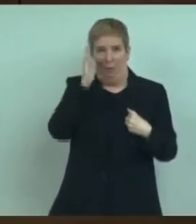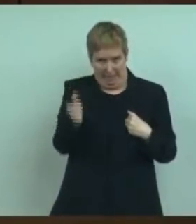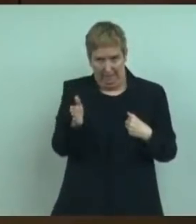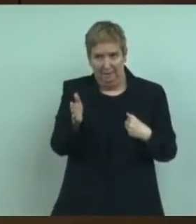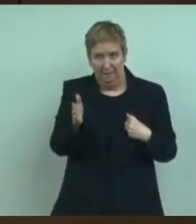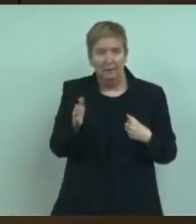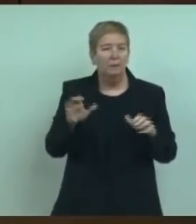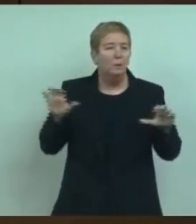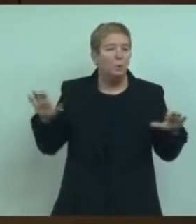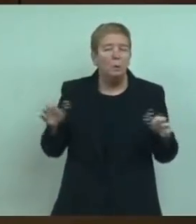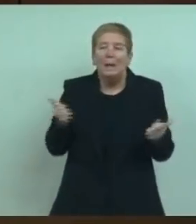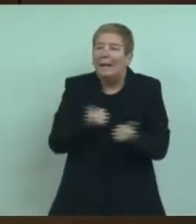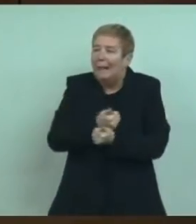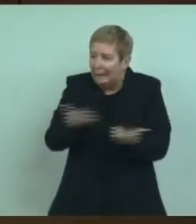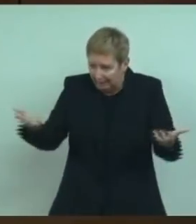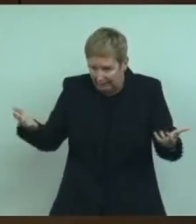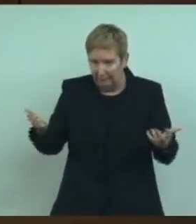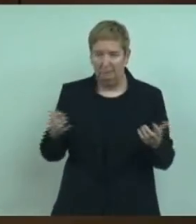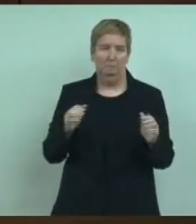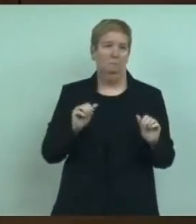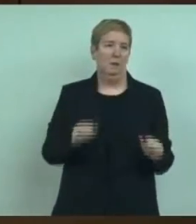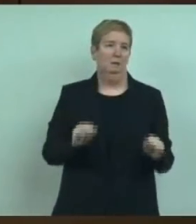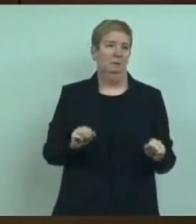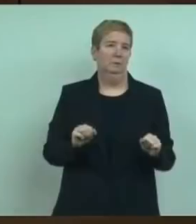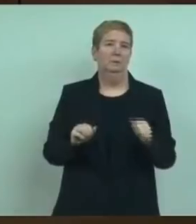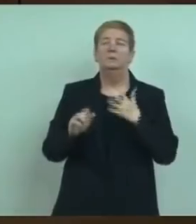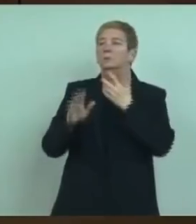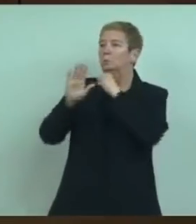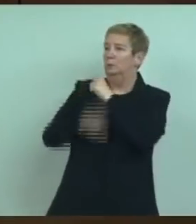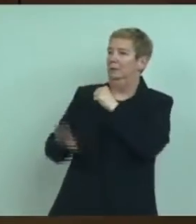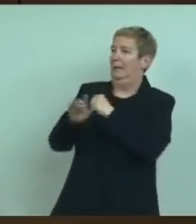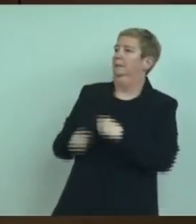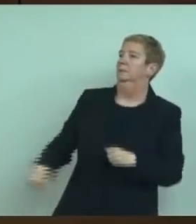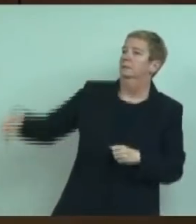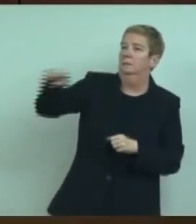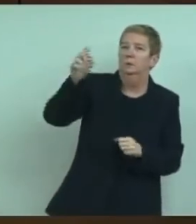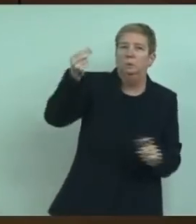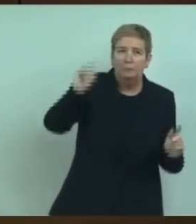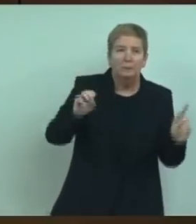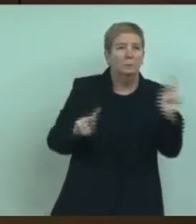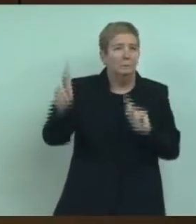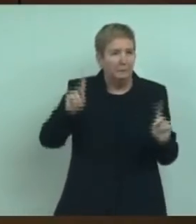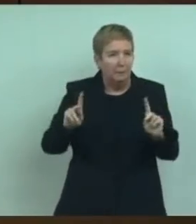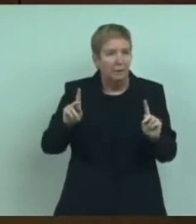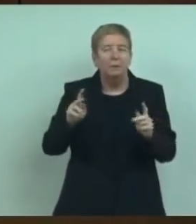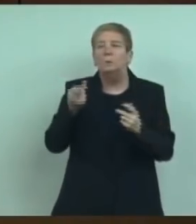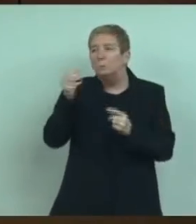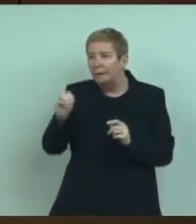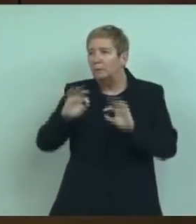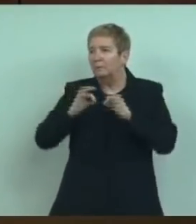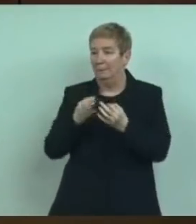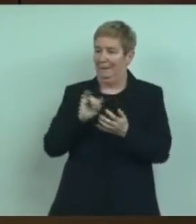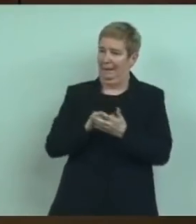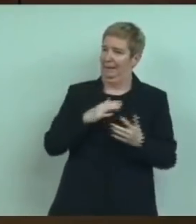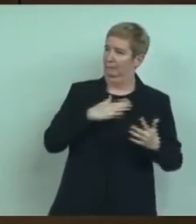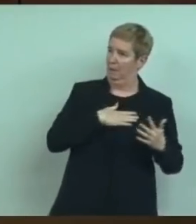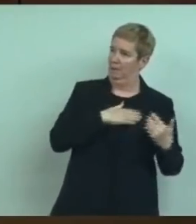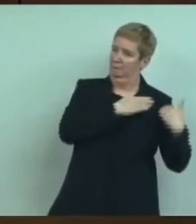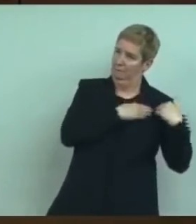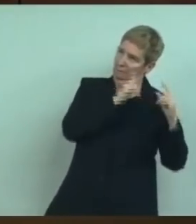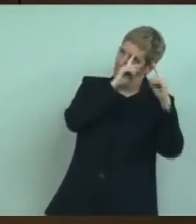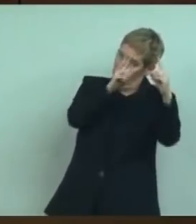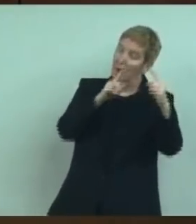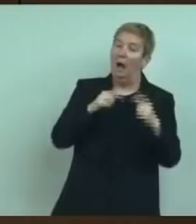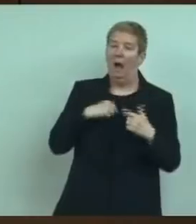anything that protects New Mexicans, protects New Mexico families, and that protects our